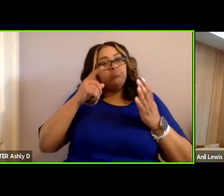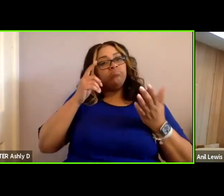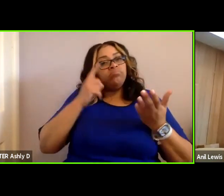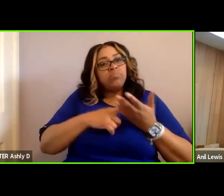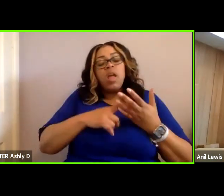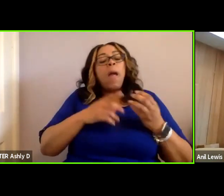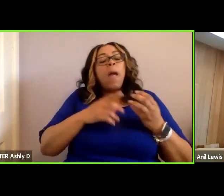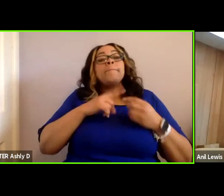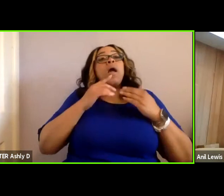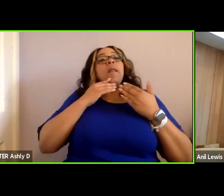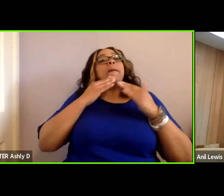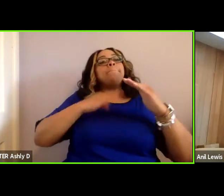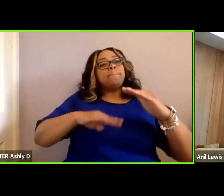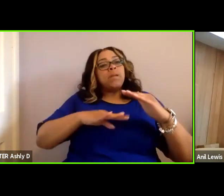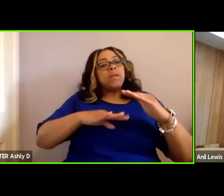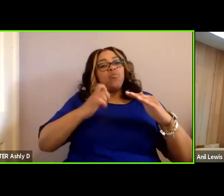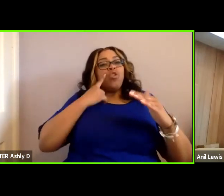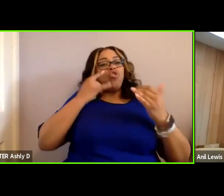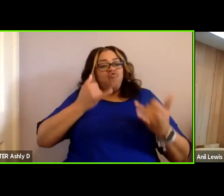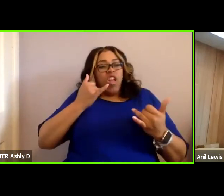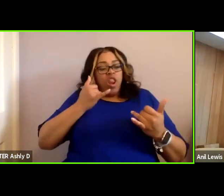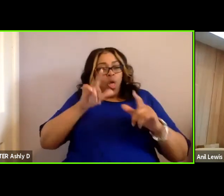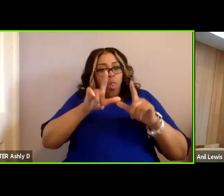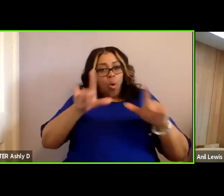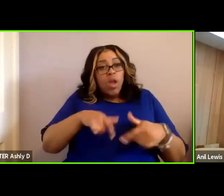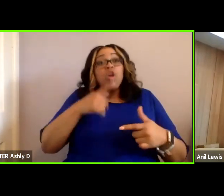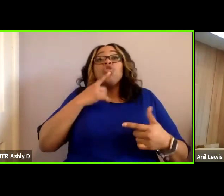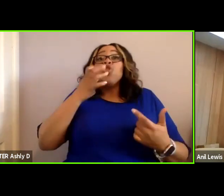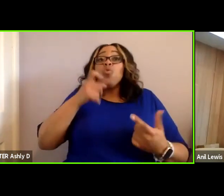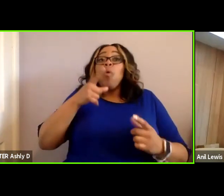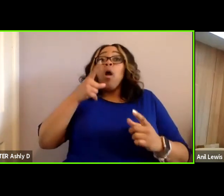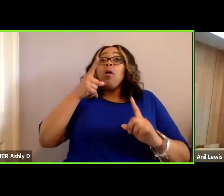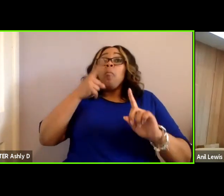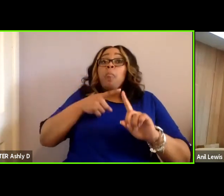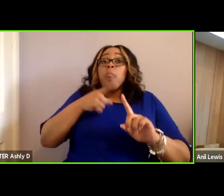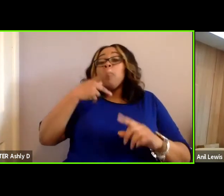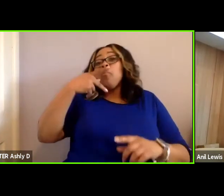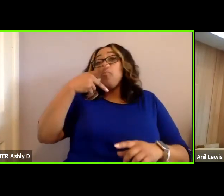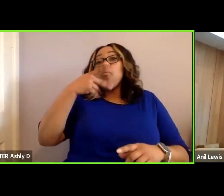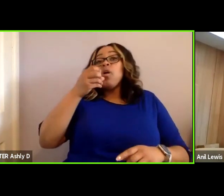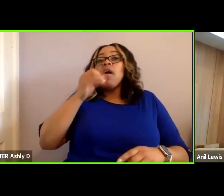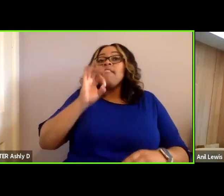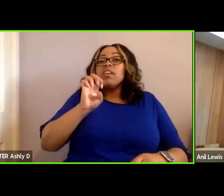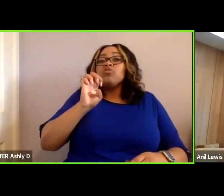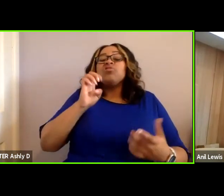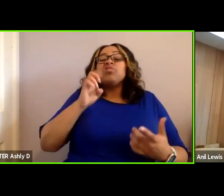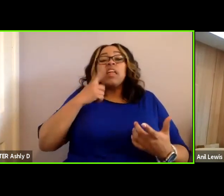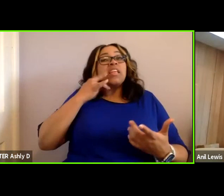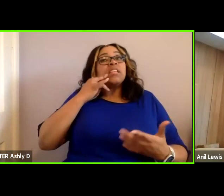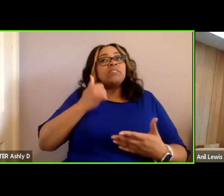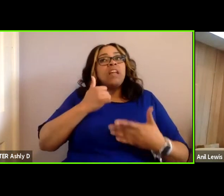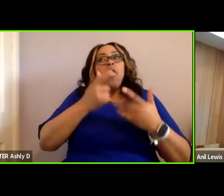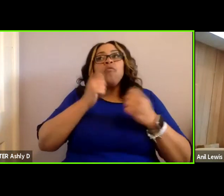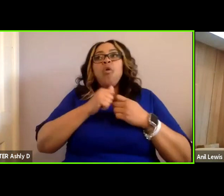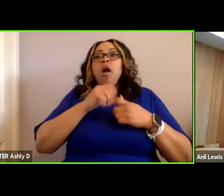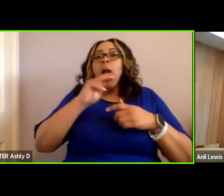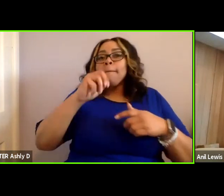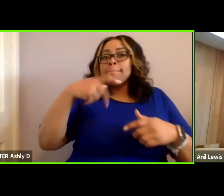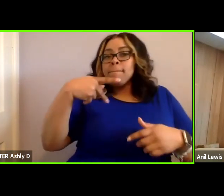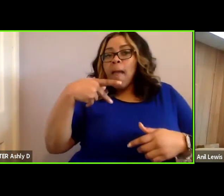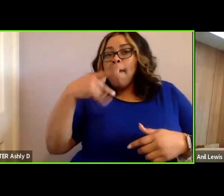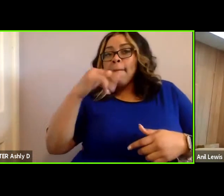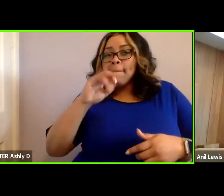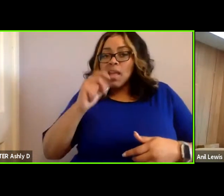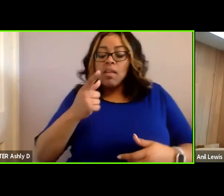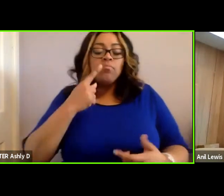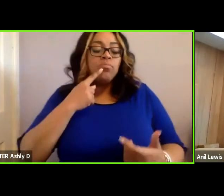know your current location. The other thing is, do you want points of interest? I also think that's very helpful for mental mapping. So as you're moving